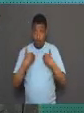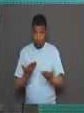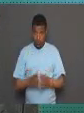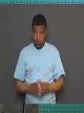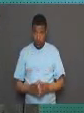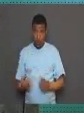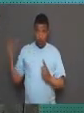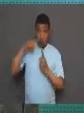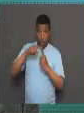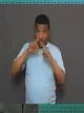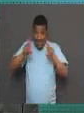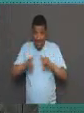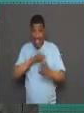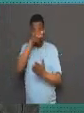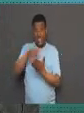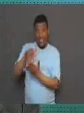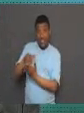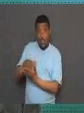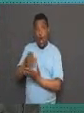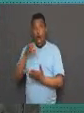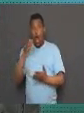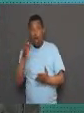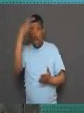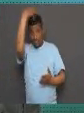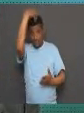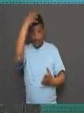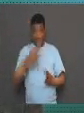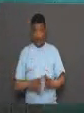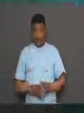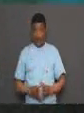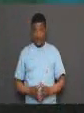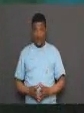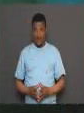towards different sectors of the government.